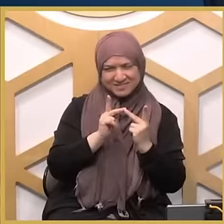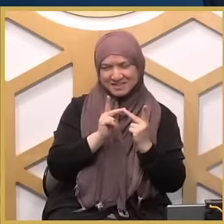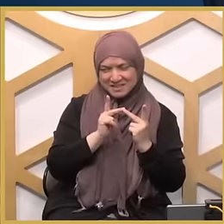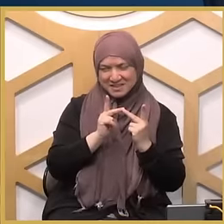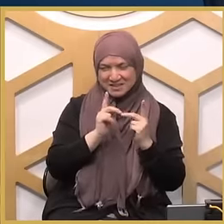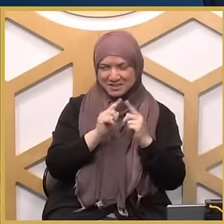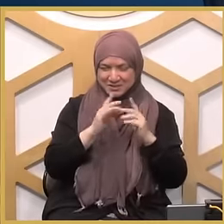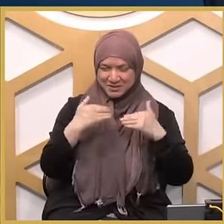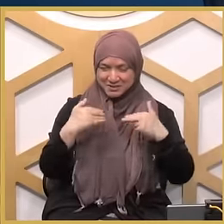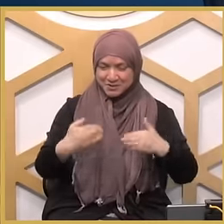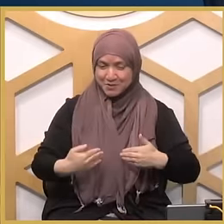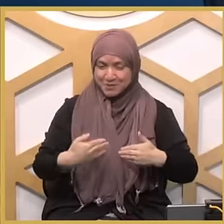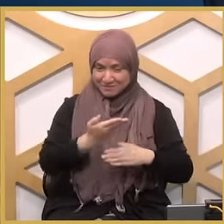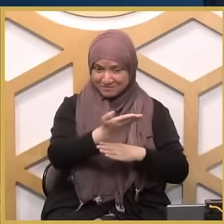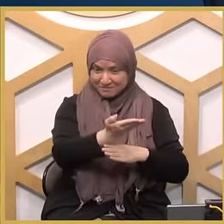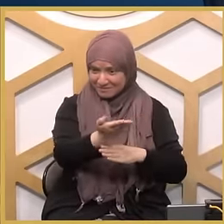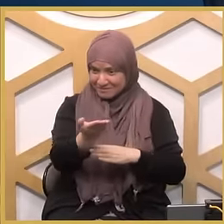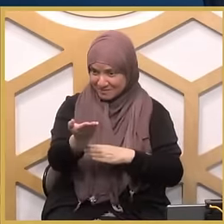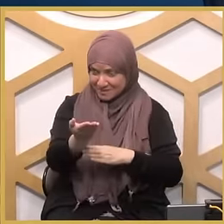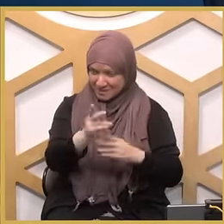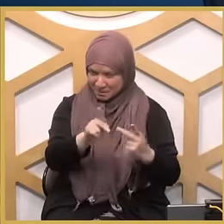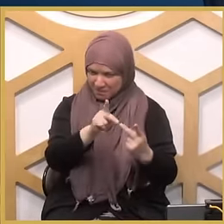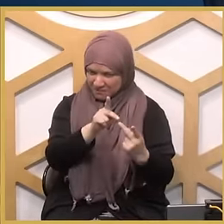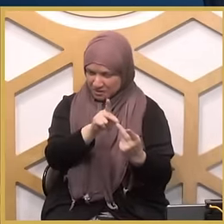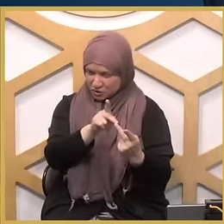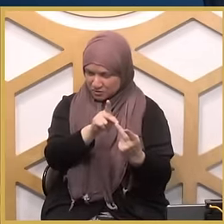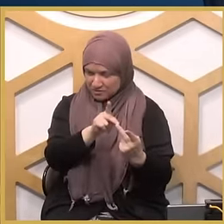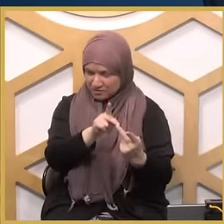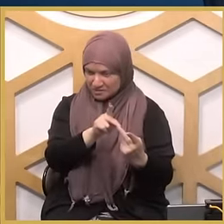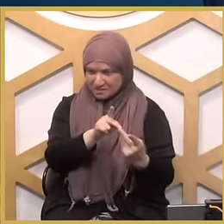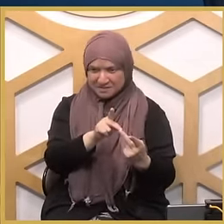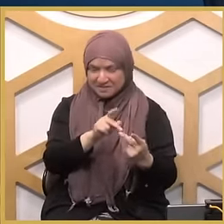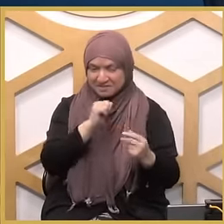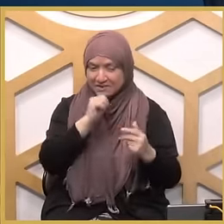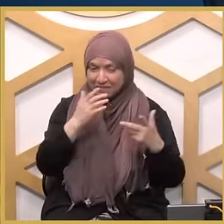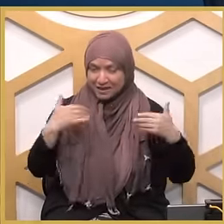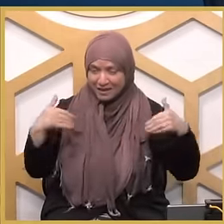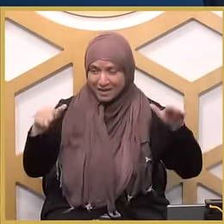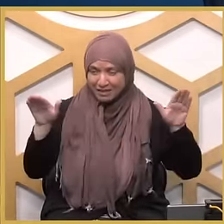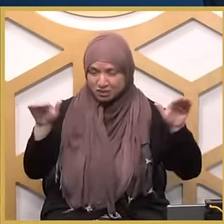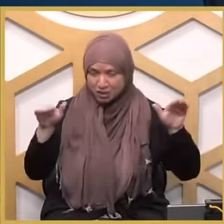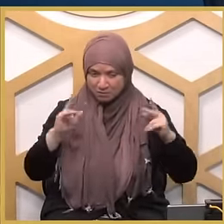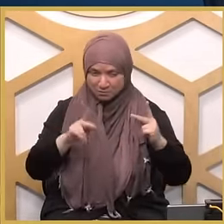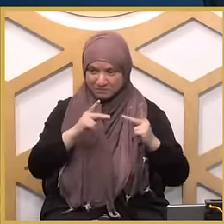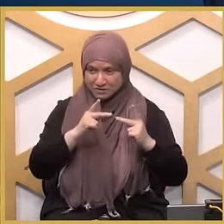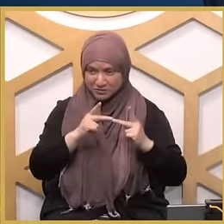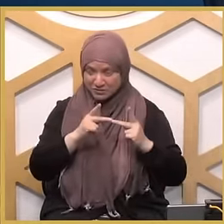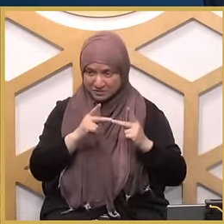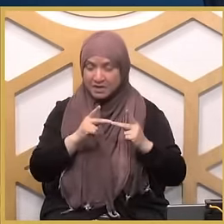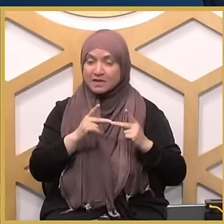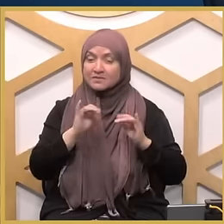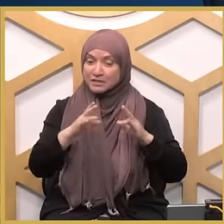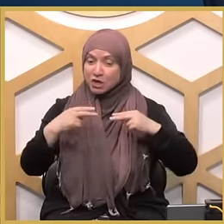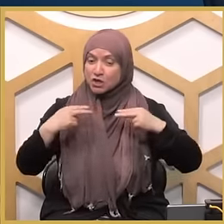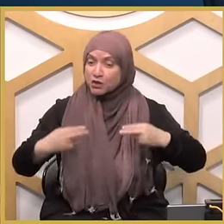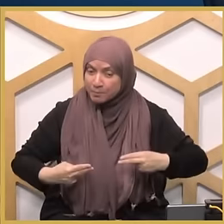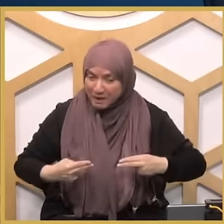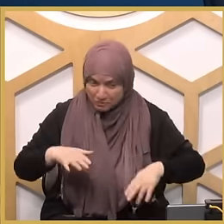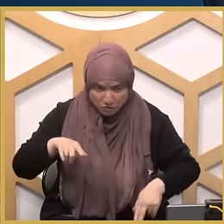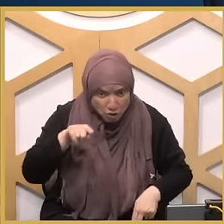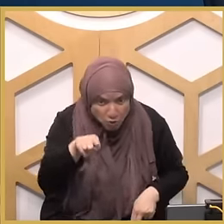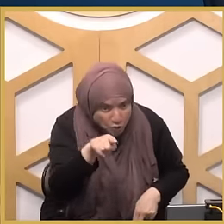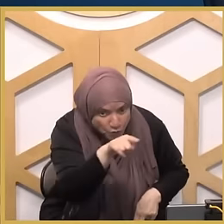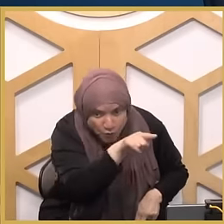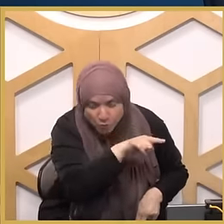human perfection. And even when you make a mistake, you fix it. But the point is, he says, when someone keeps going on that path, it takes him out of that realm